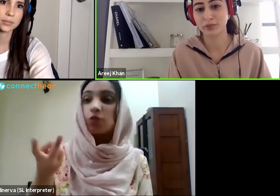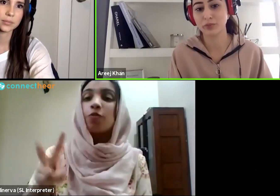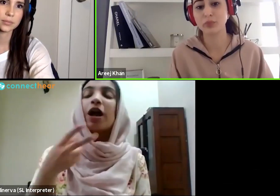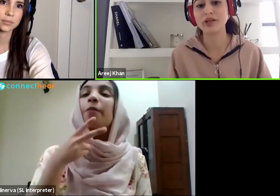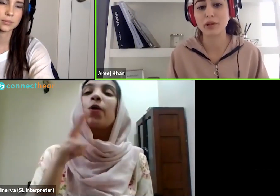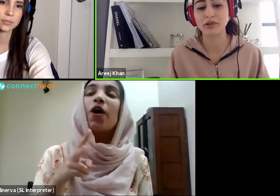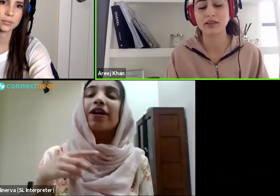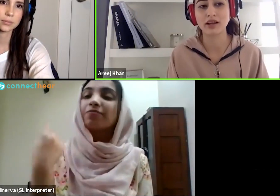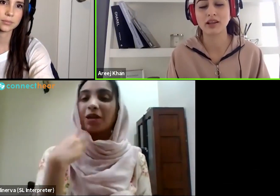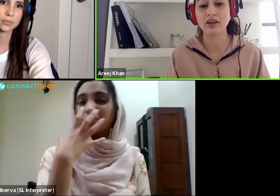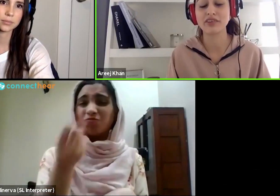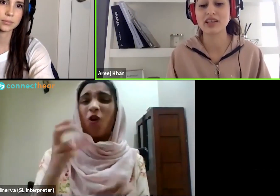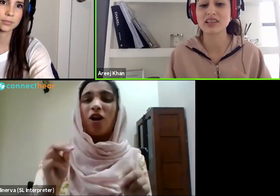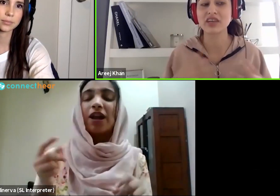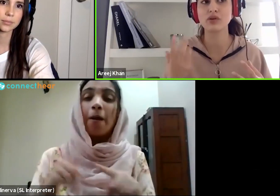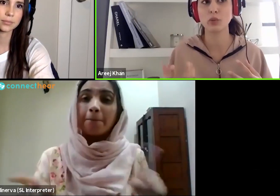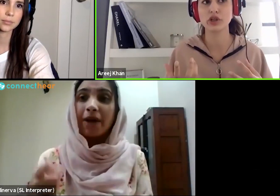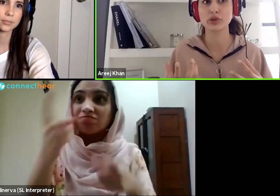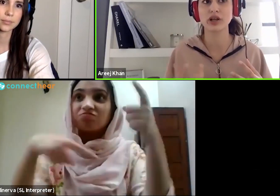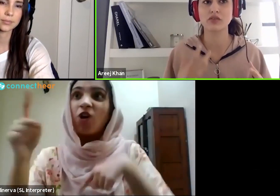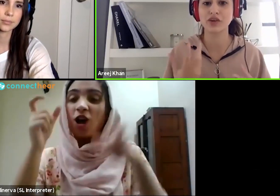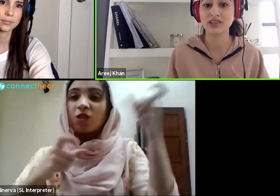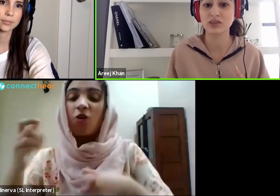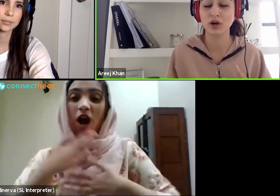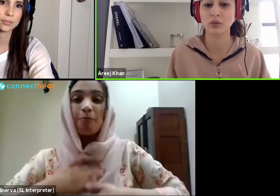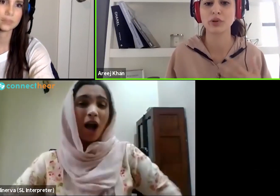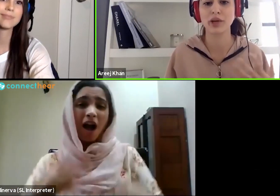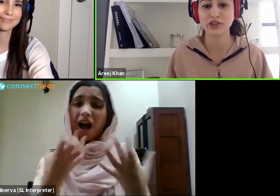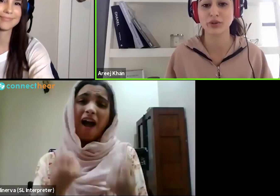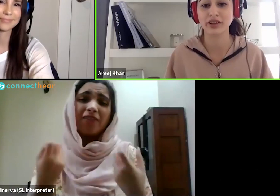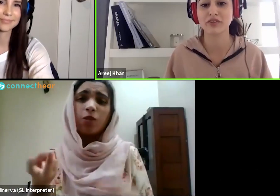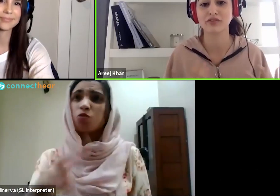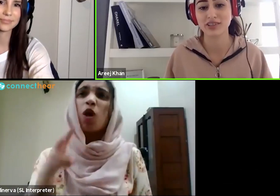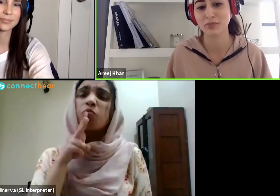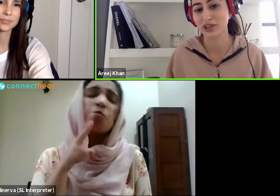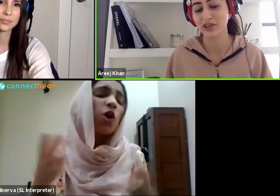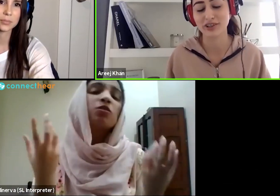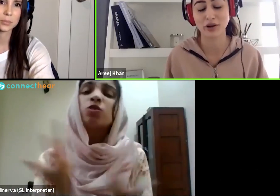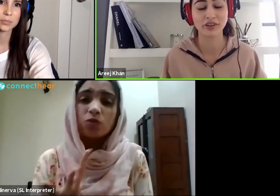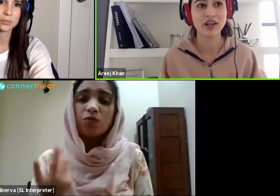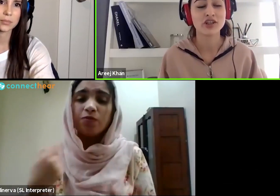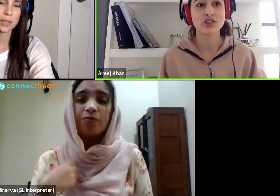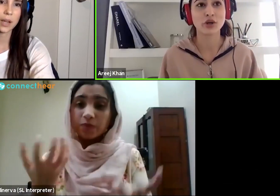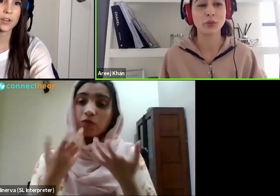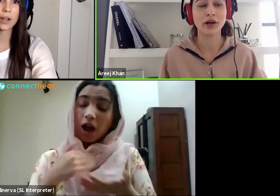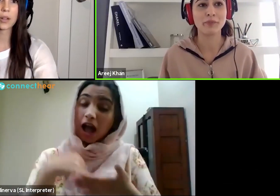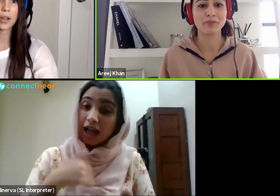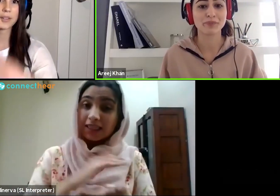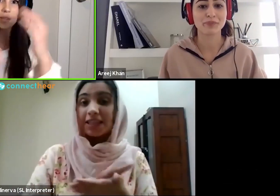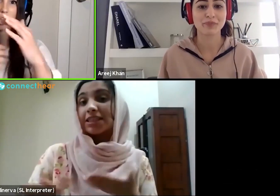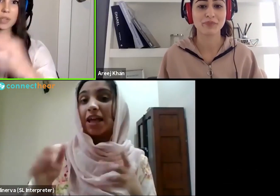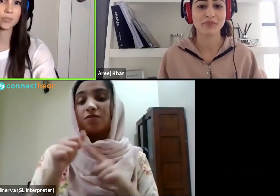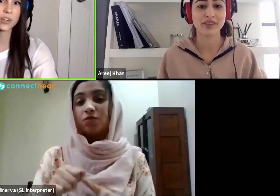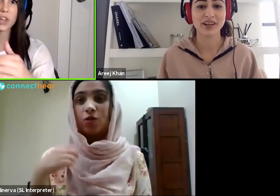know, we don't need people like that in our life, and that's even when we're choosing our friends as well. We make sure that our friends are patient as well. So I feel like a lot